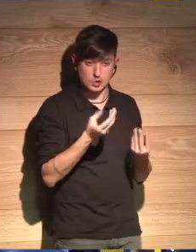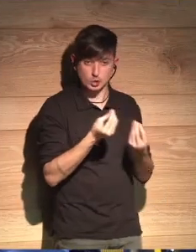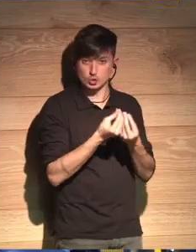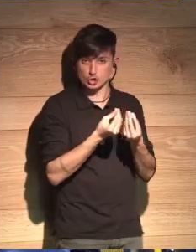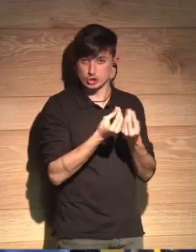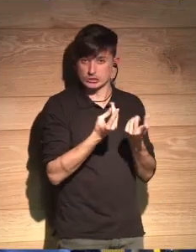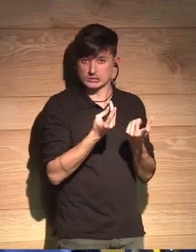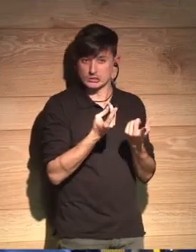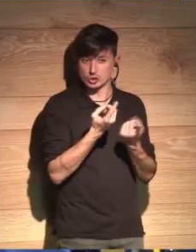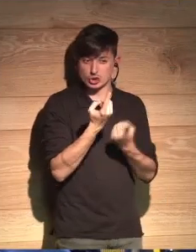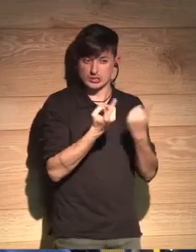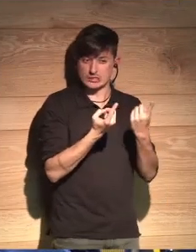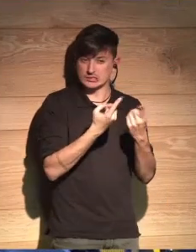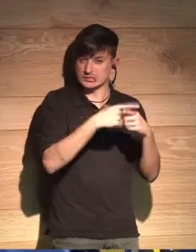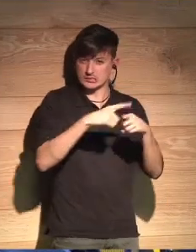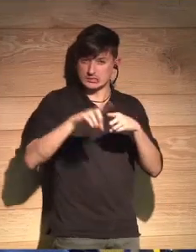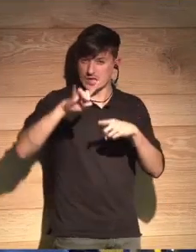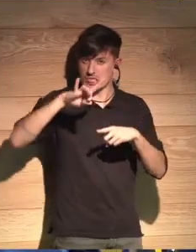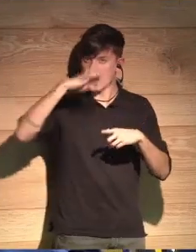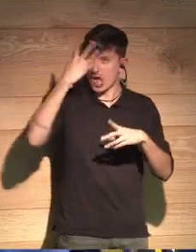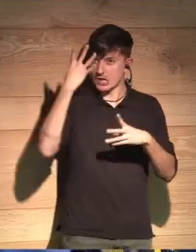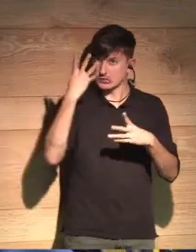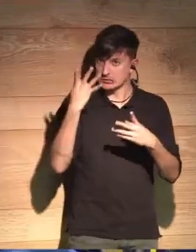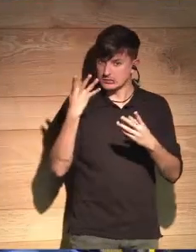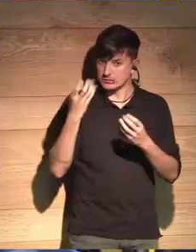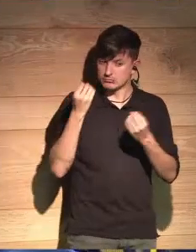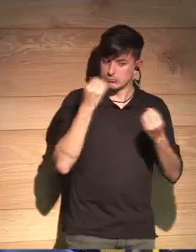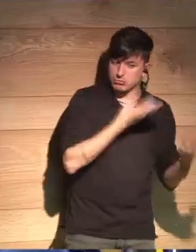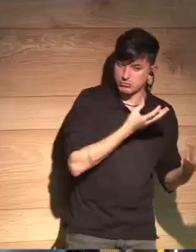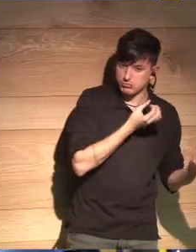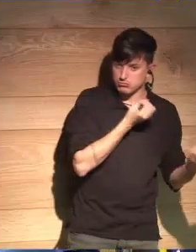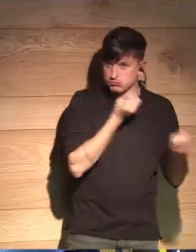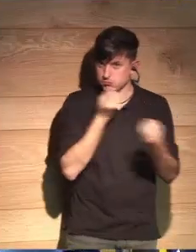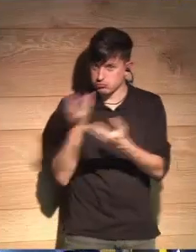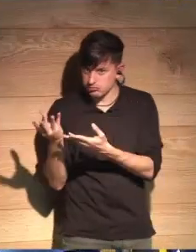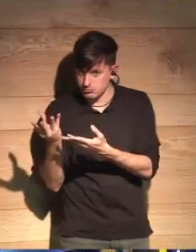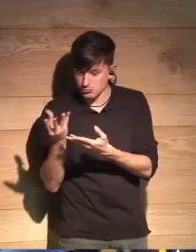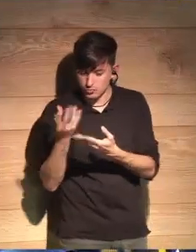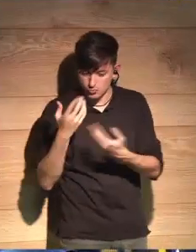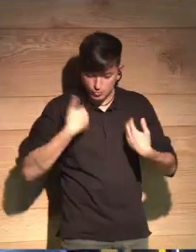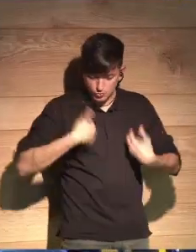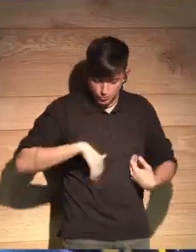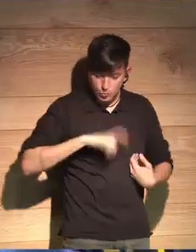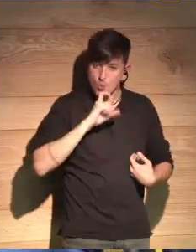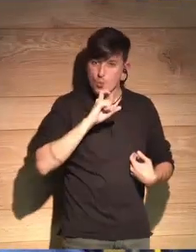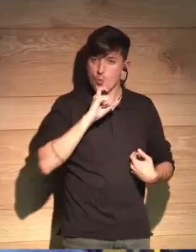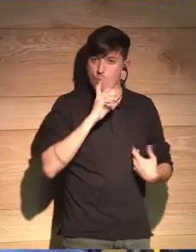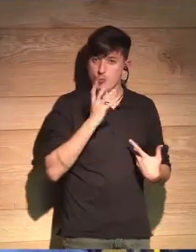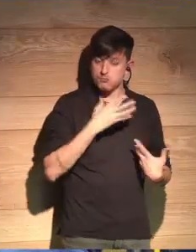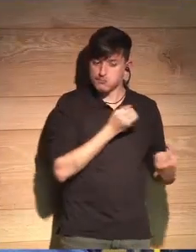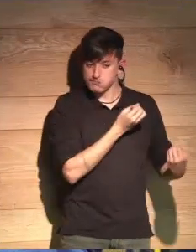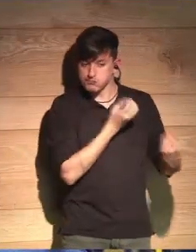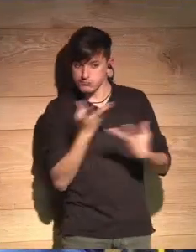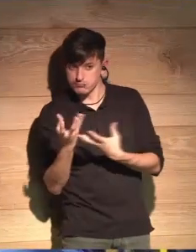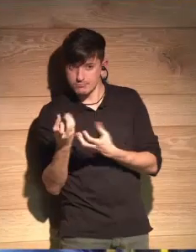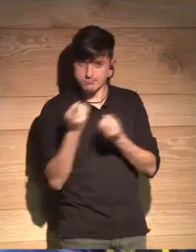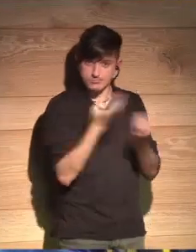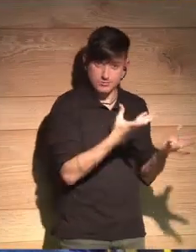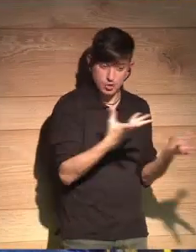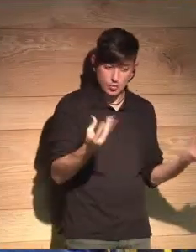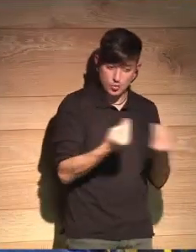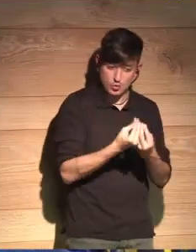are very good advantages or good things that can be drawn from being together, ideas that can be transmitted from